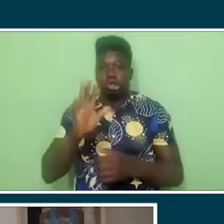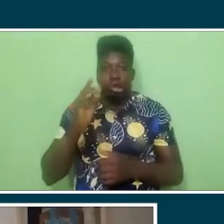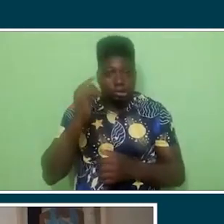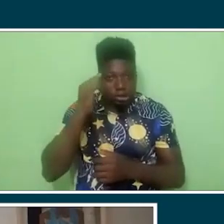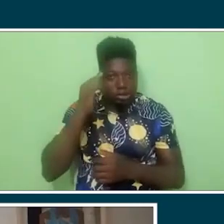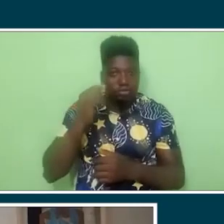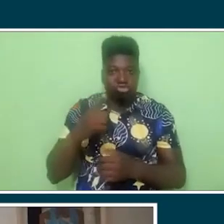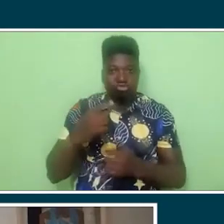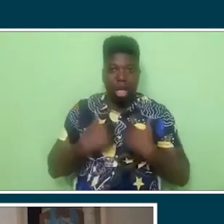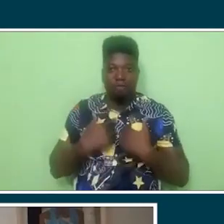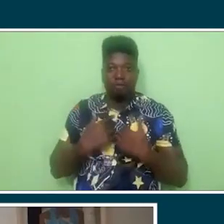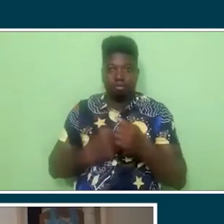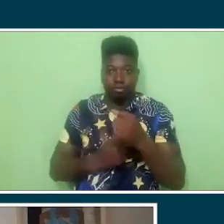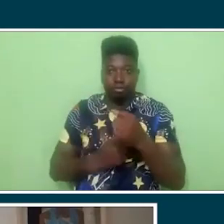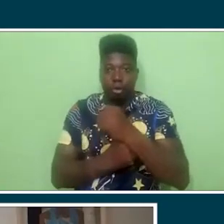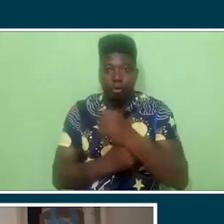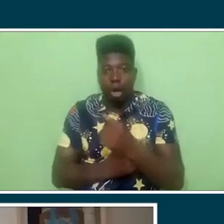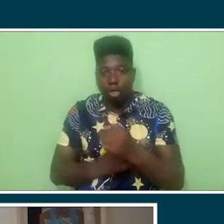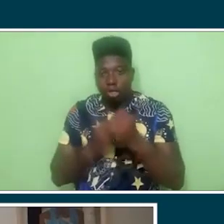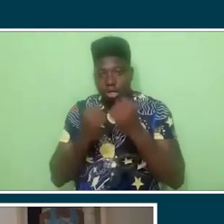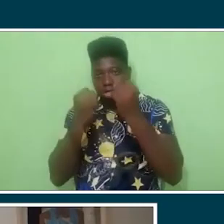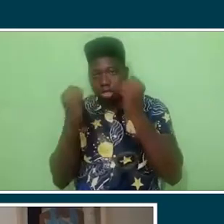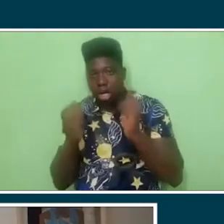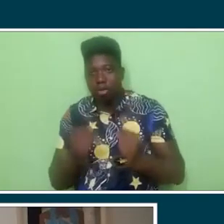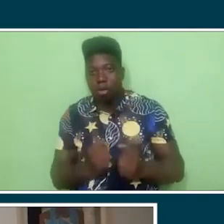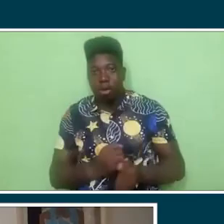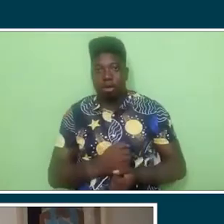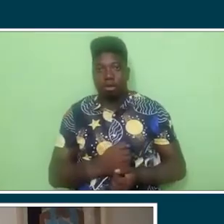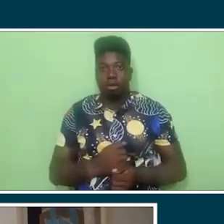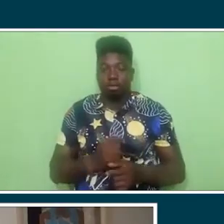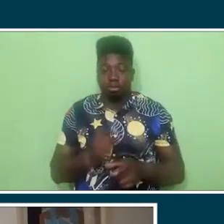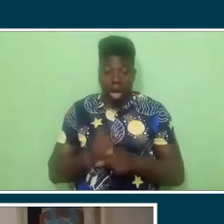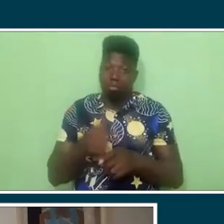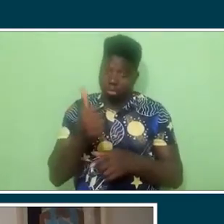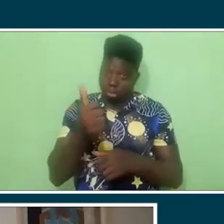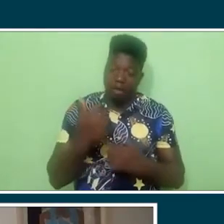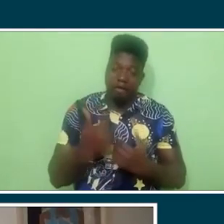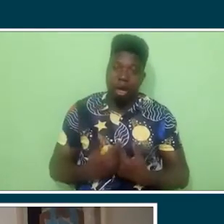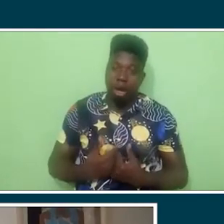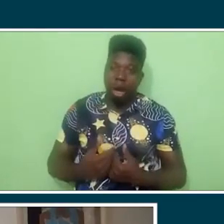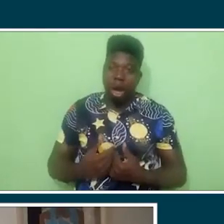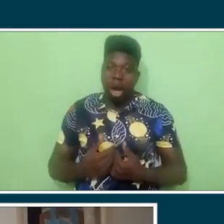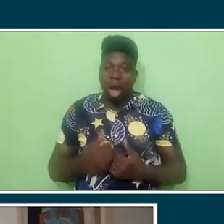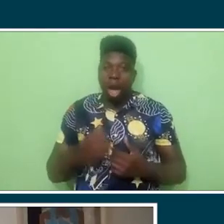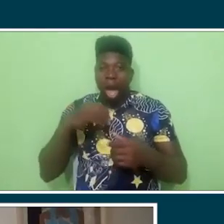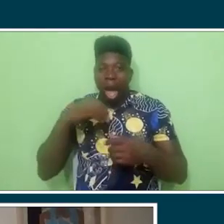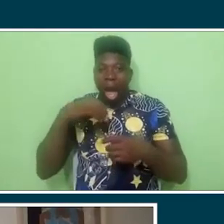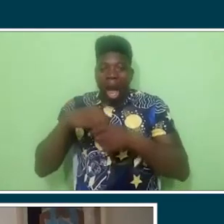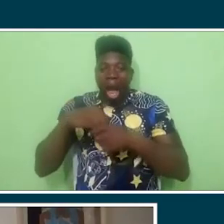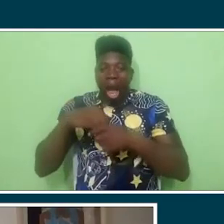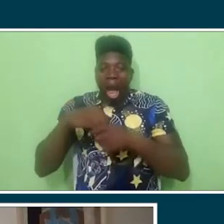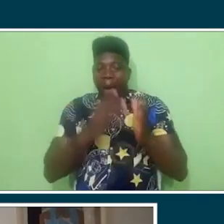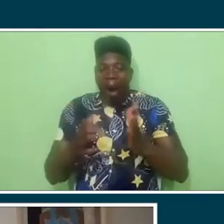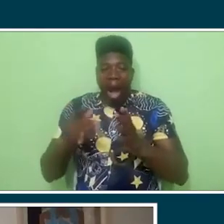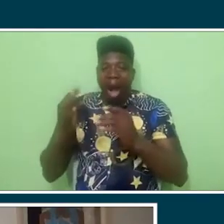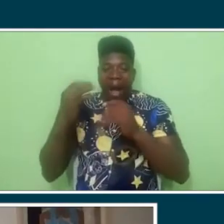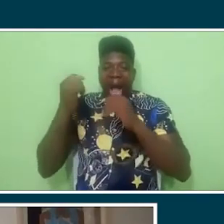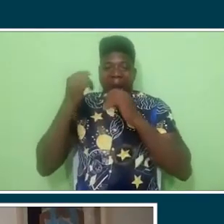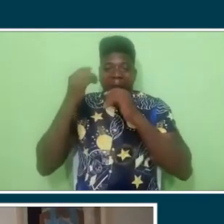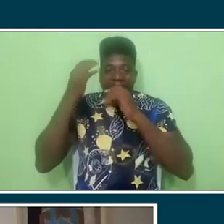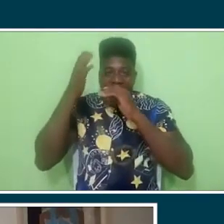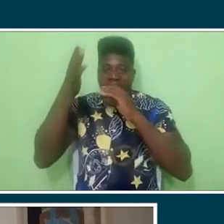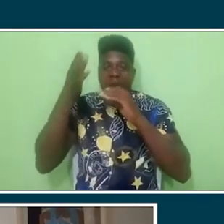and world builders like yourself in creating self-love and spiritual freedom for over a